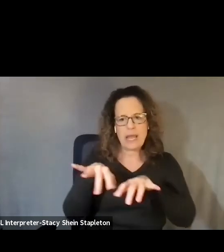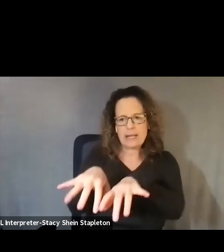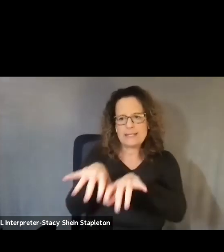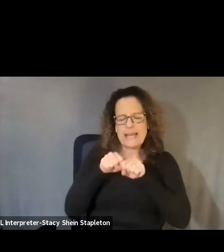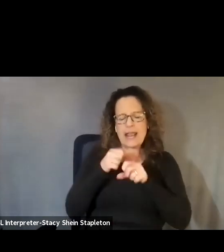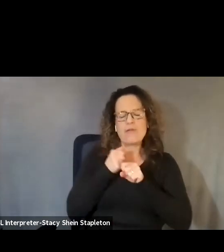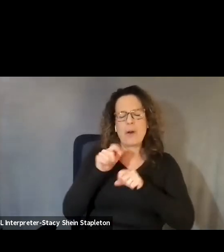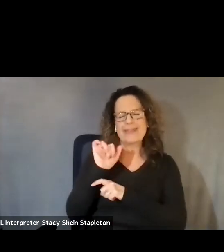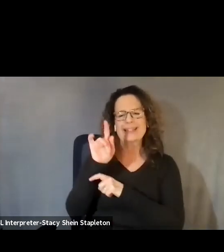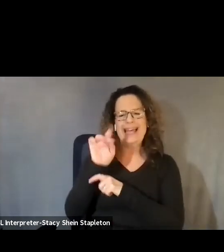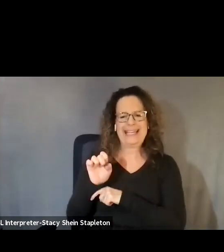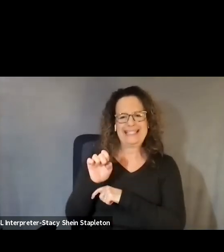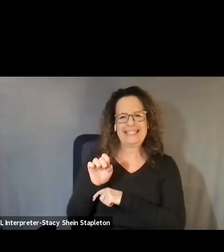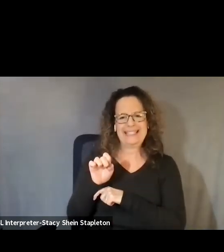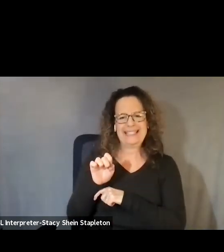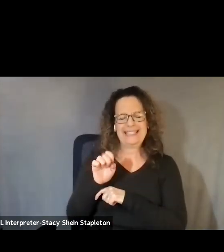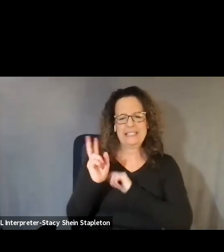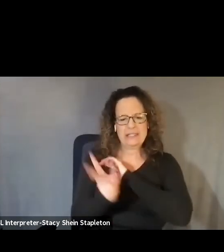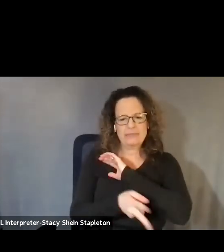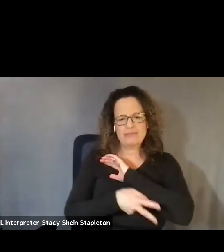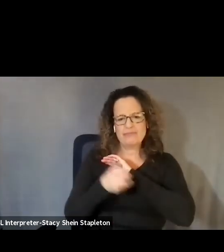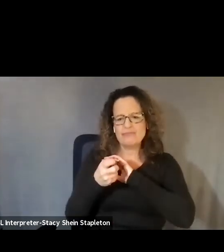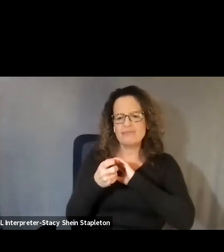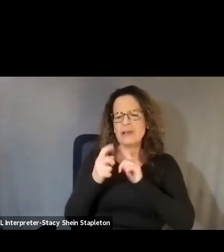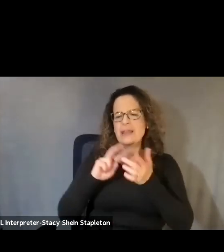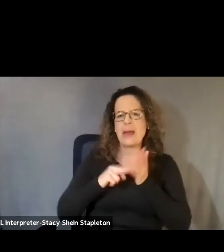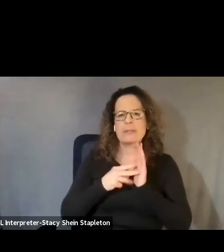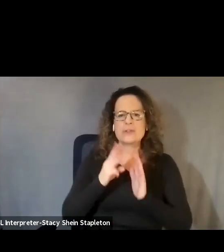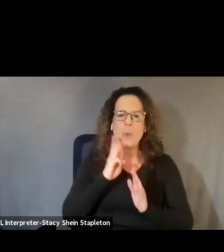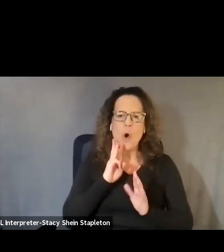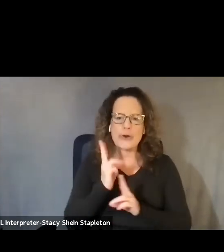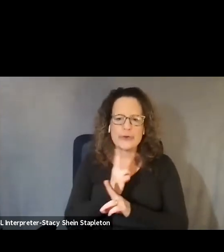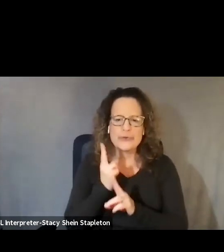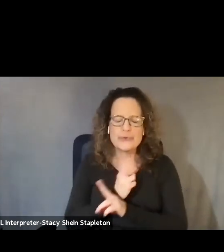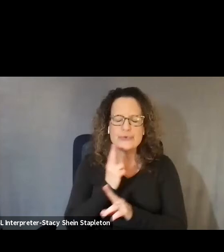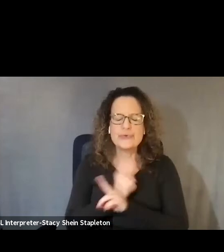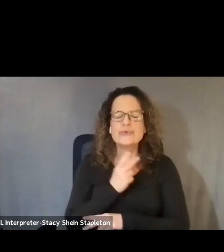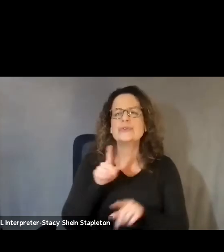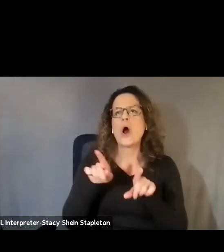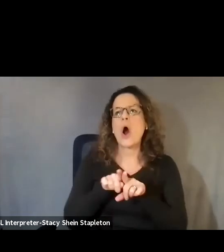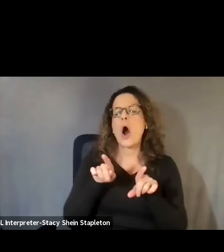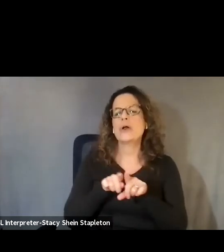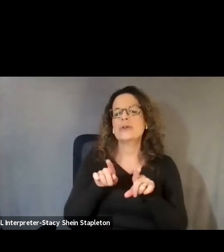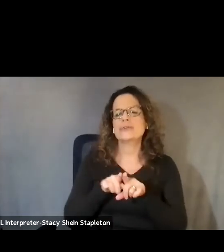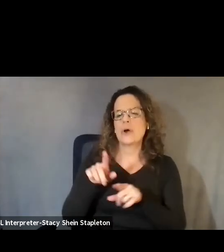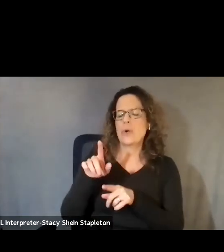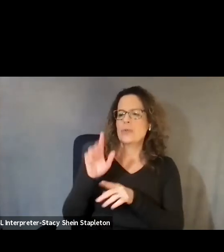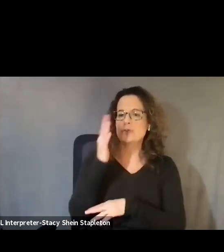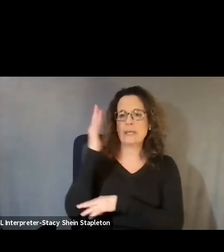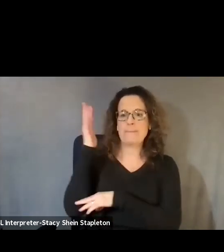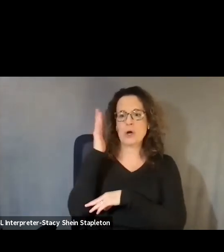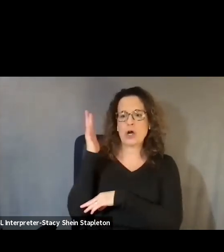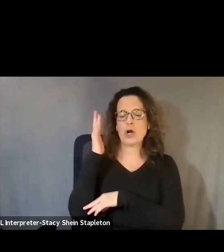Lakes. And by extraction, it's about the water we take from the Great Lakes. It's also about the timber that was